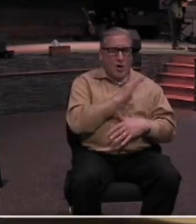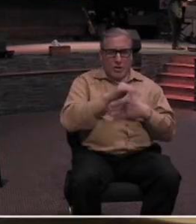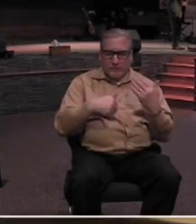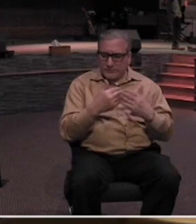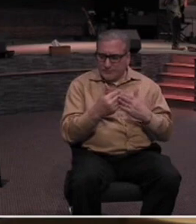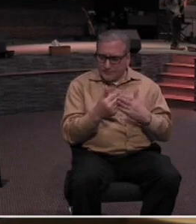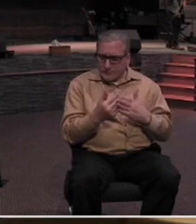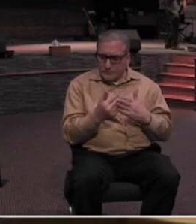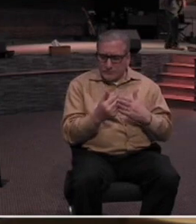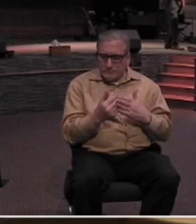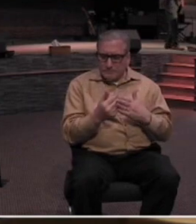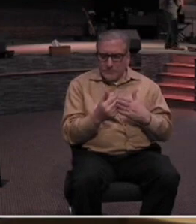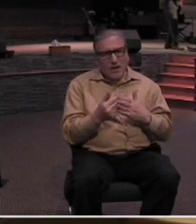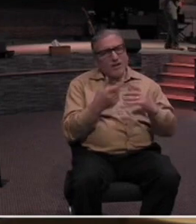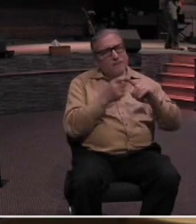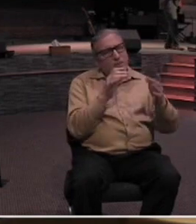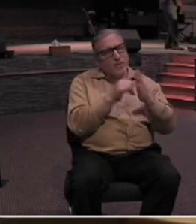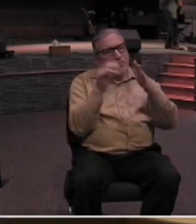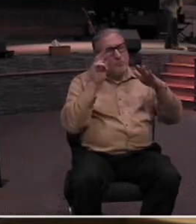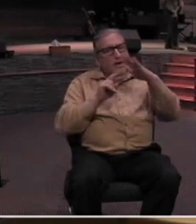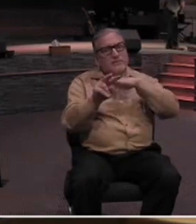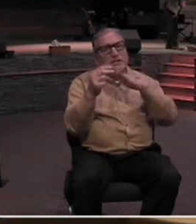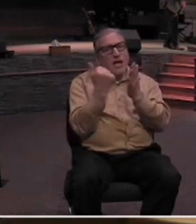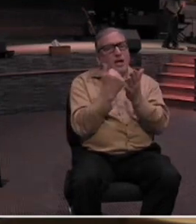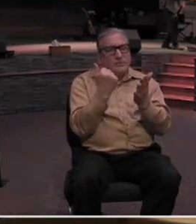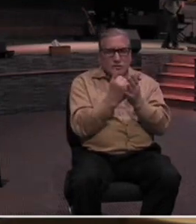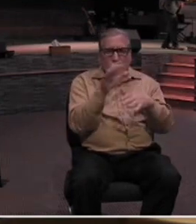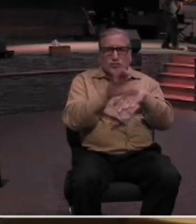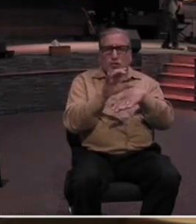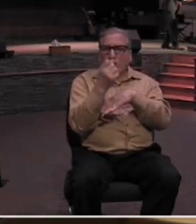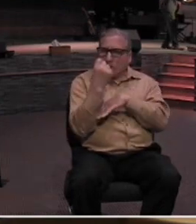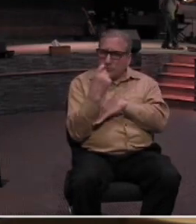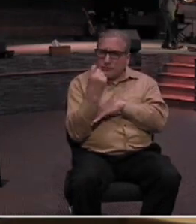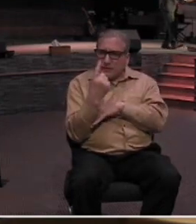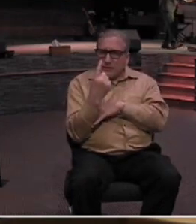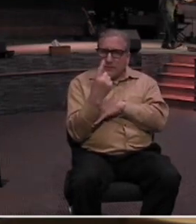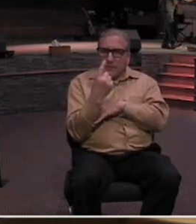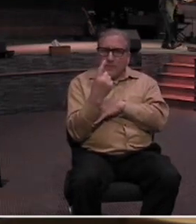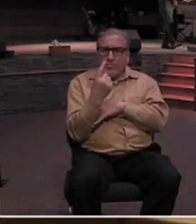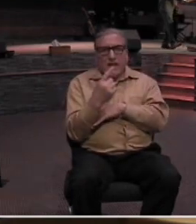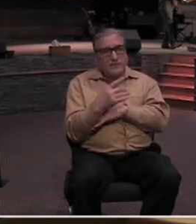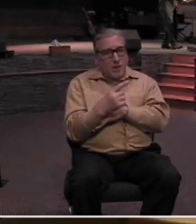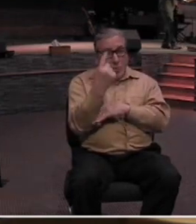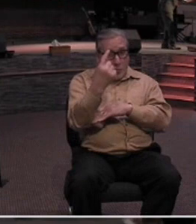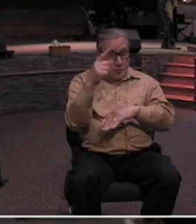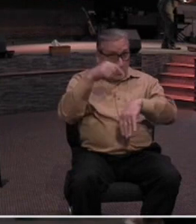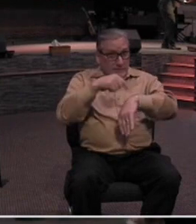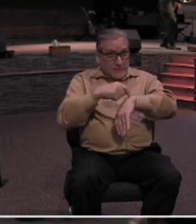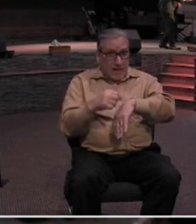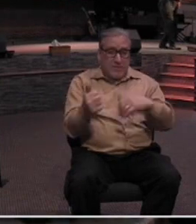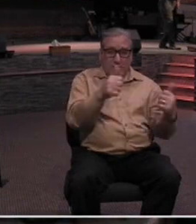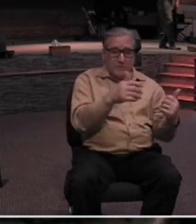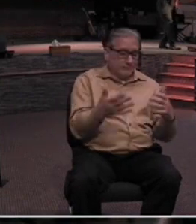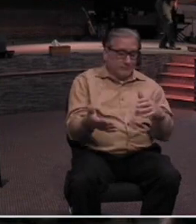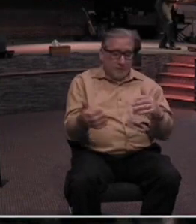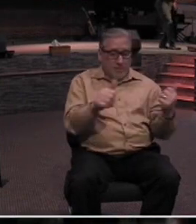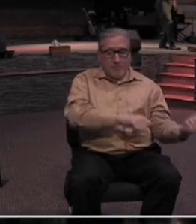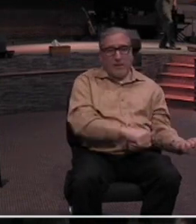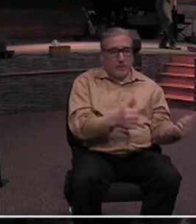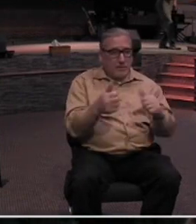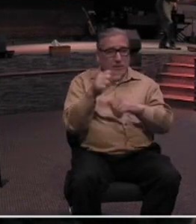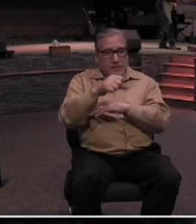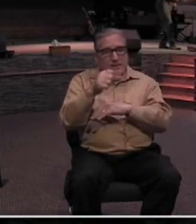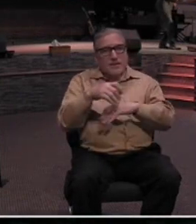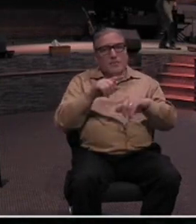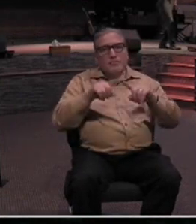Isaiah. From that prophecy, he helps the church understand that you are at one time barren, but now you are becoming fruitful